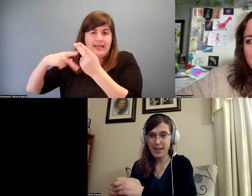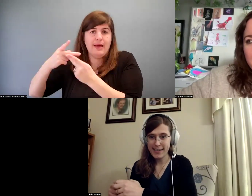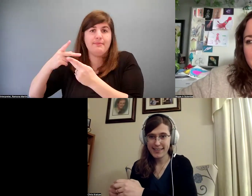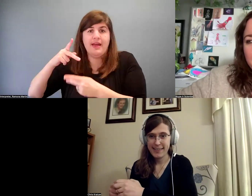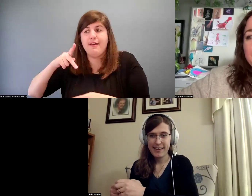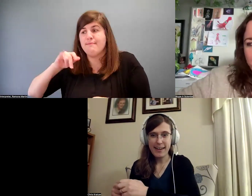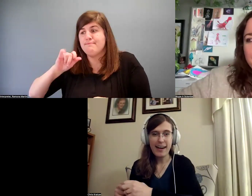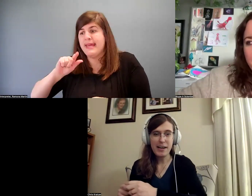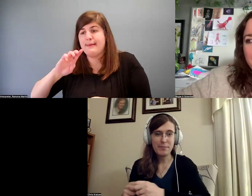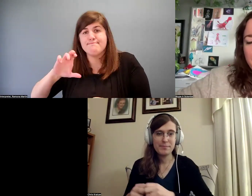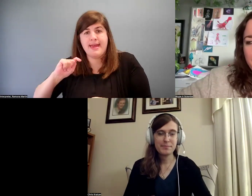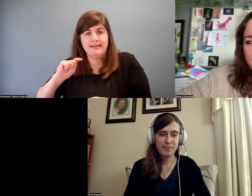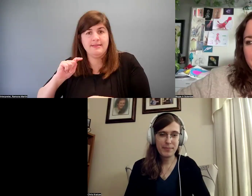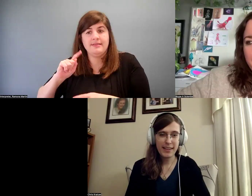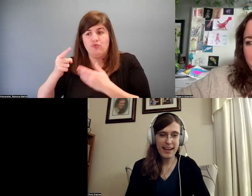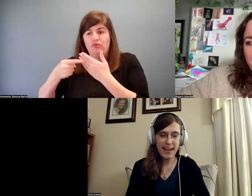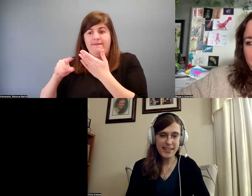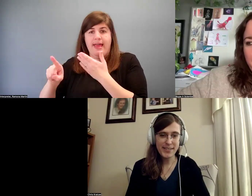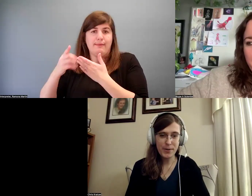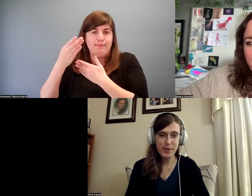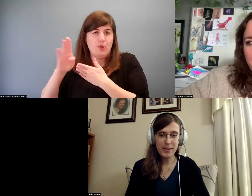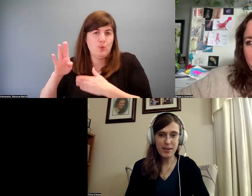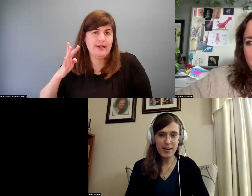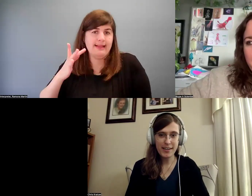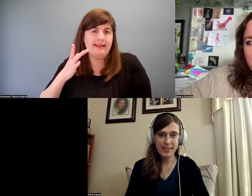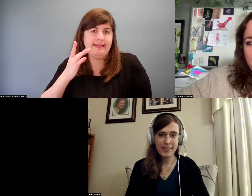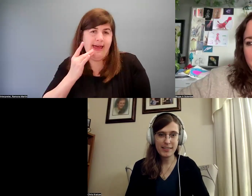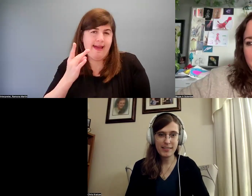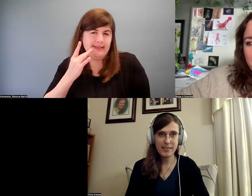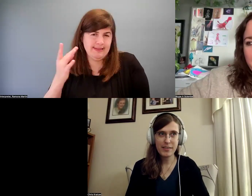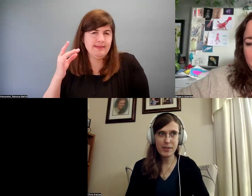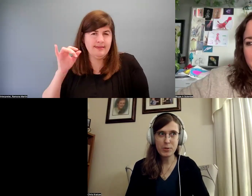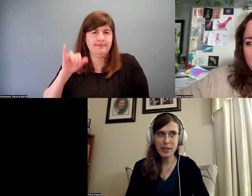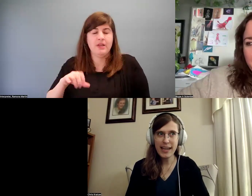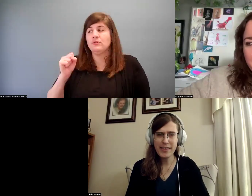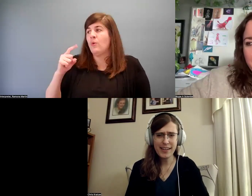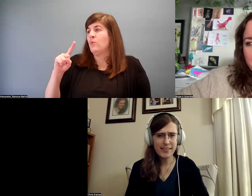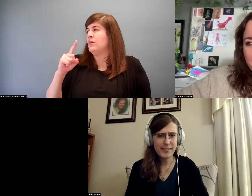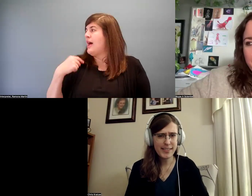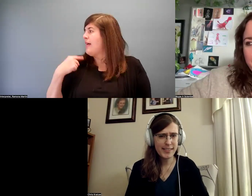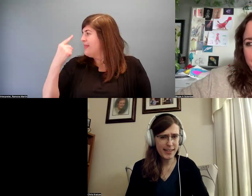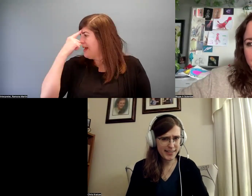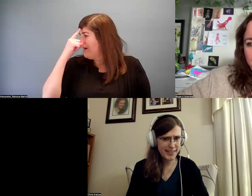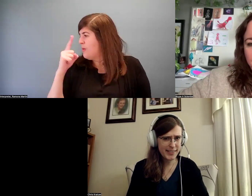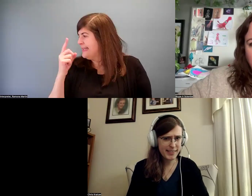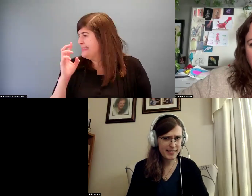blue light. Um, and so there's only, I think,